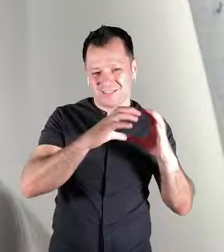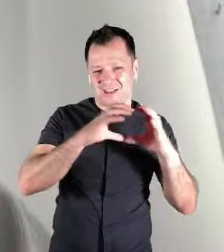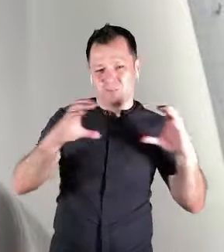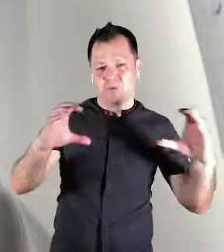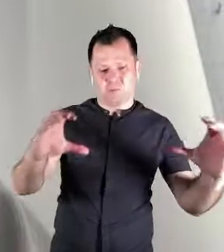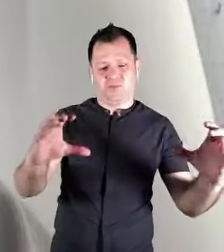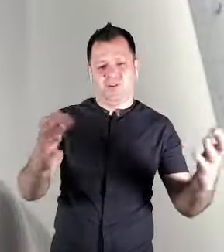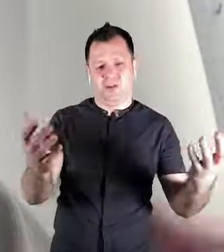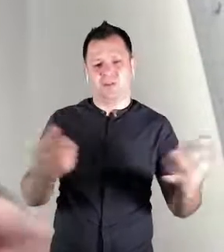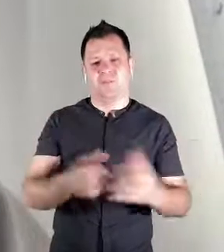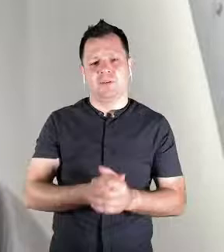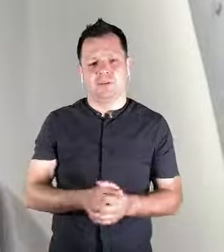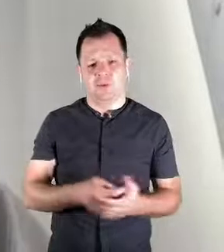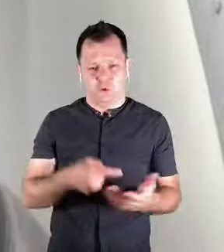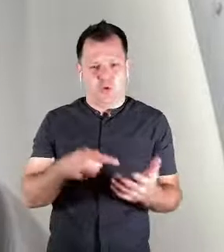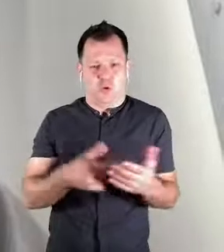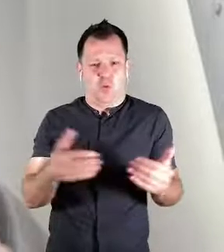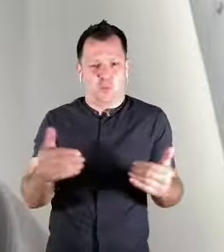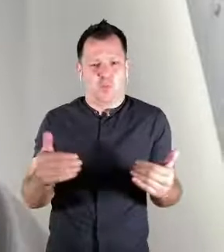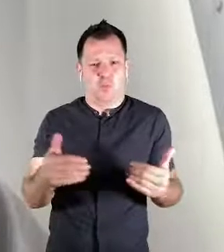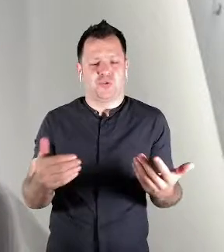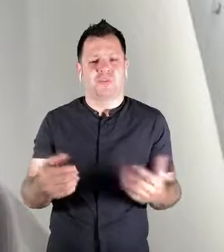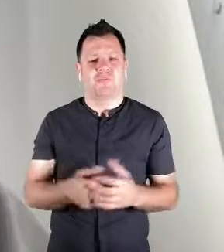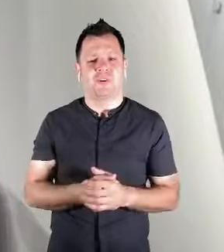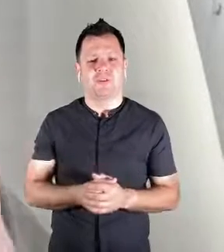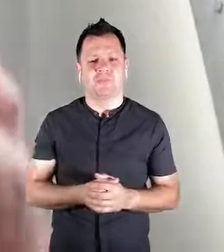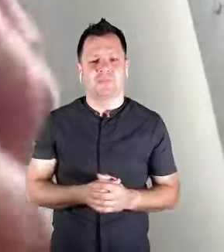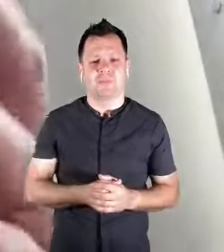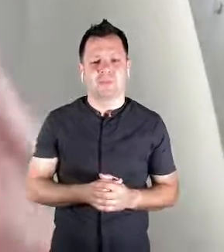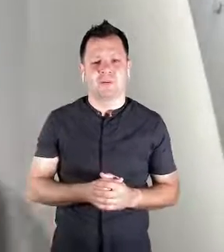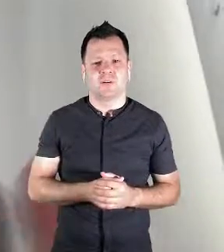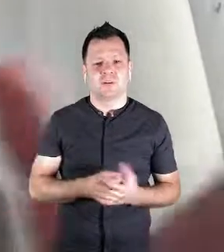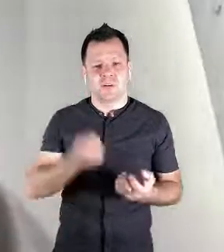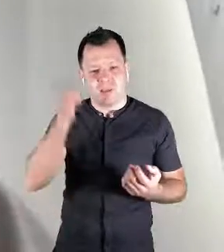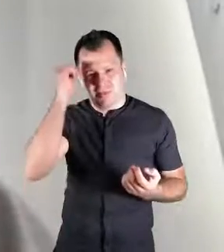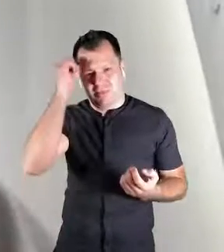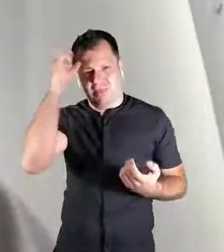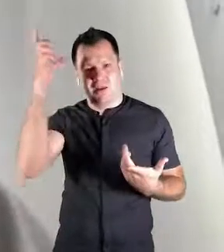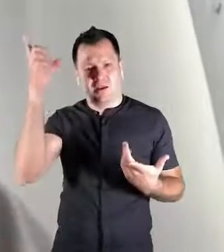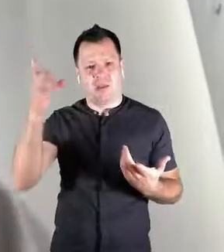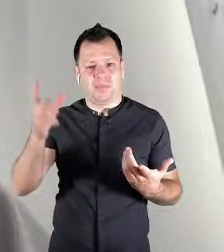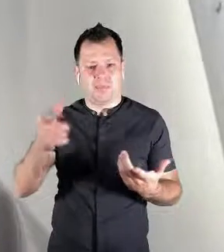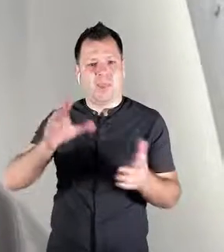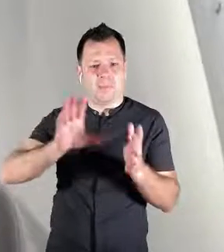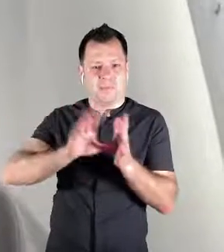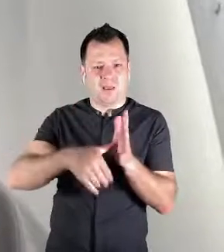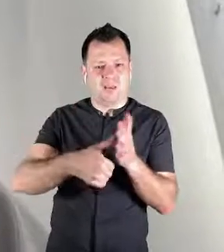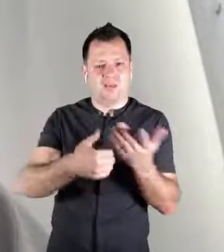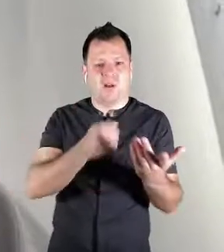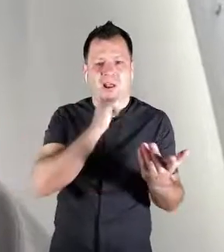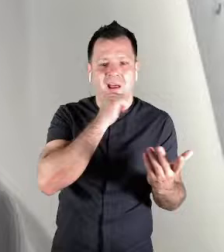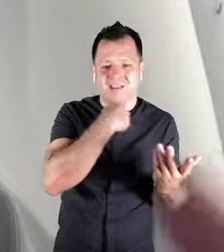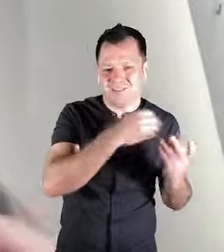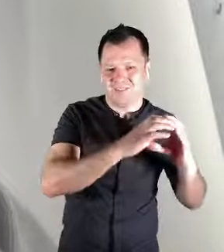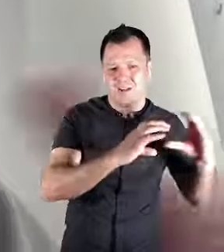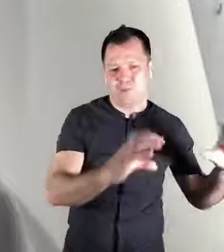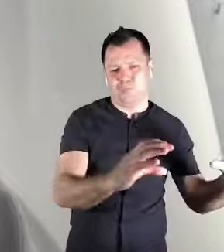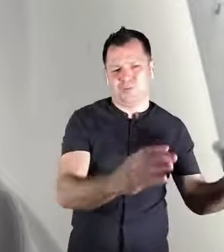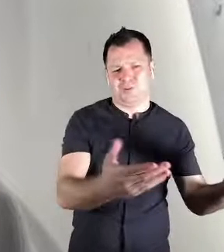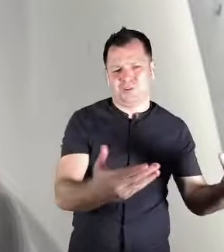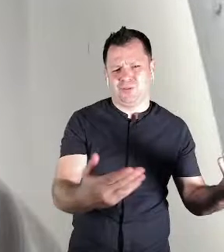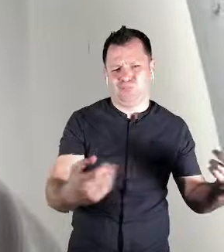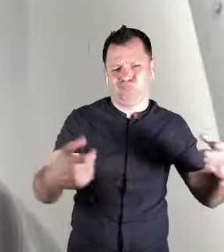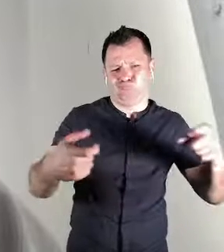buildings? Or does smart city mean that you have to tear down even more old buildings? Because in all